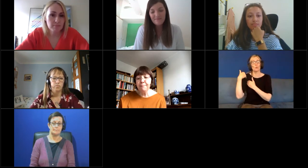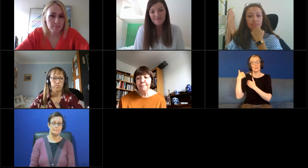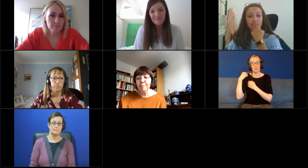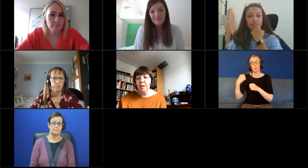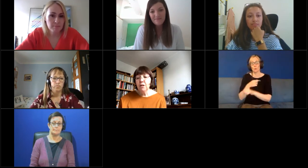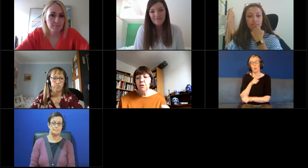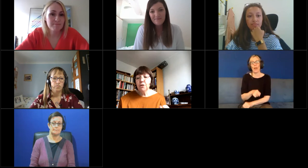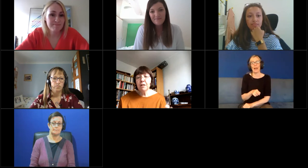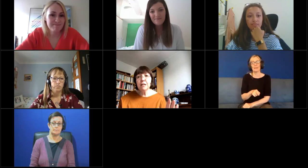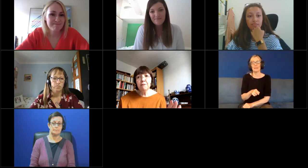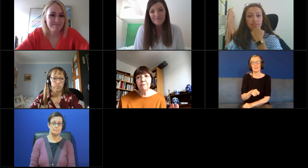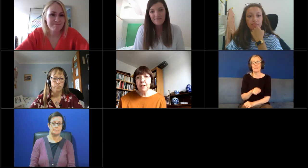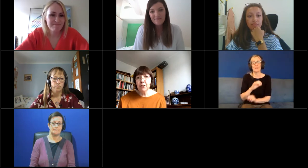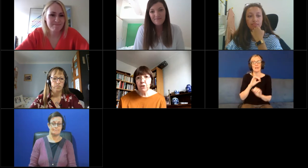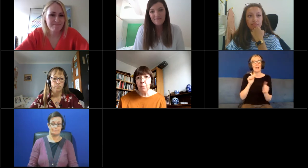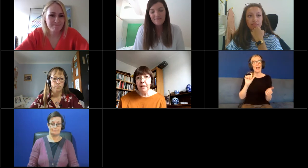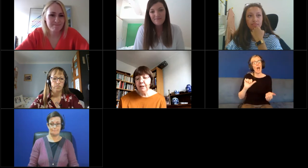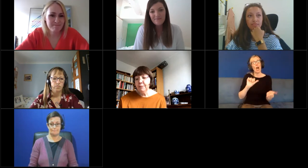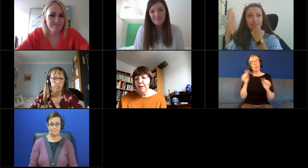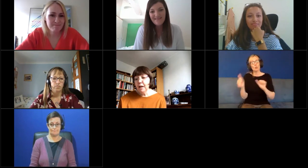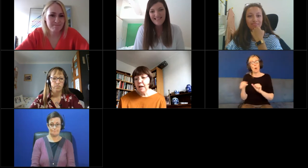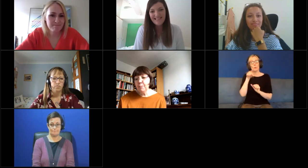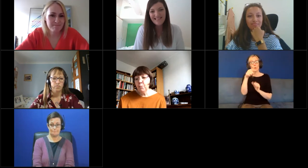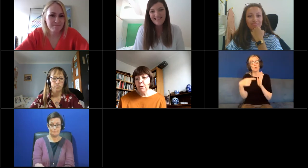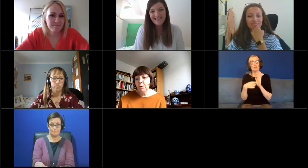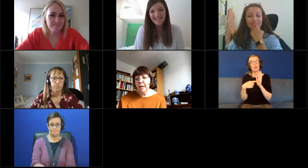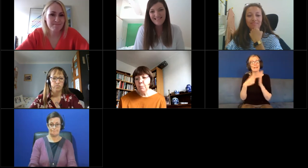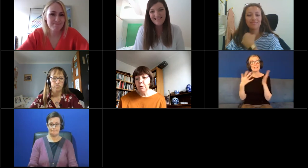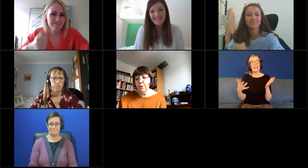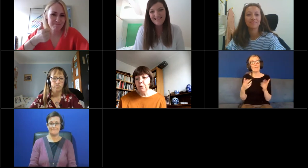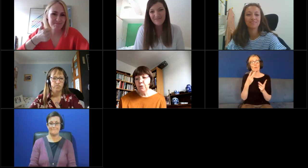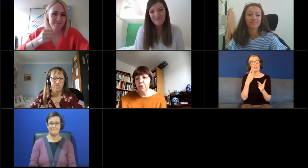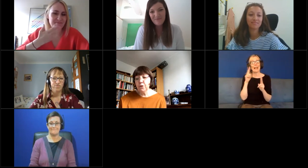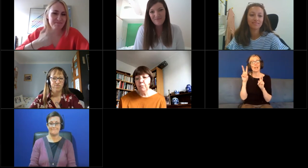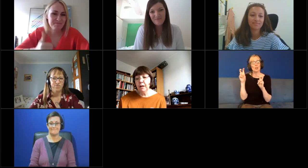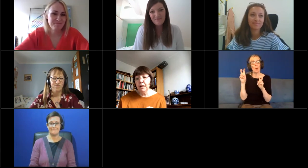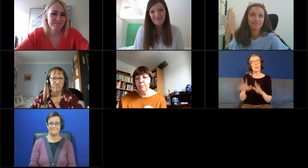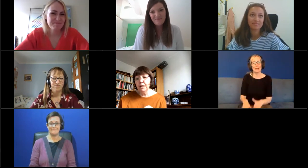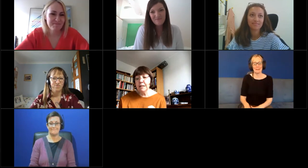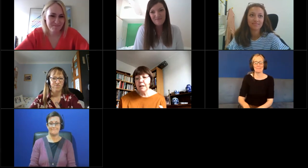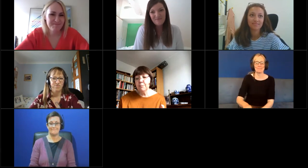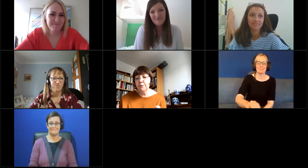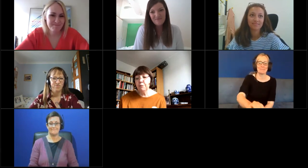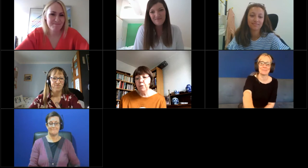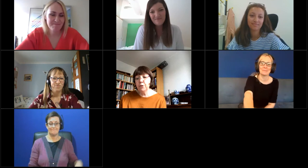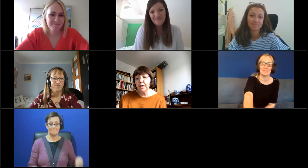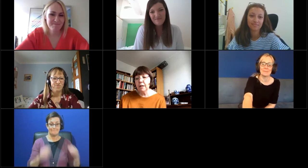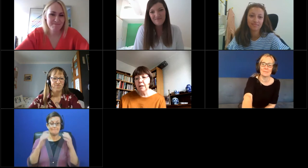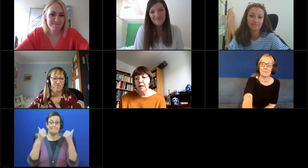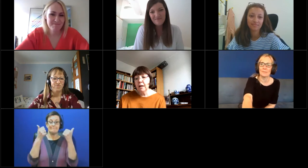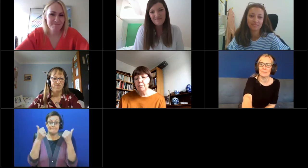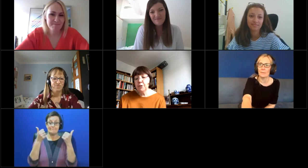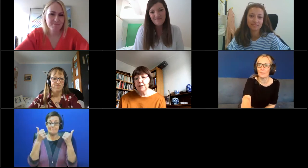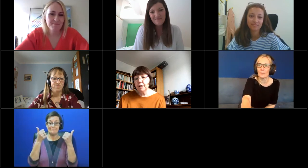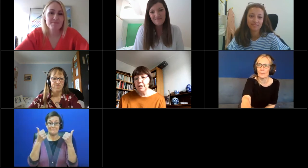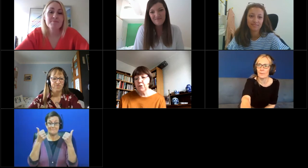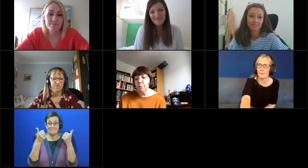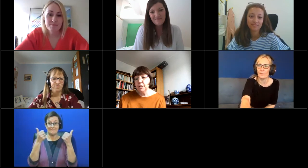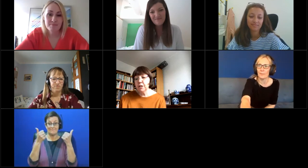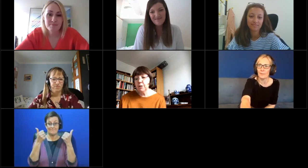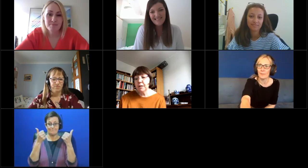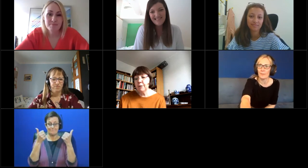that. So that's the first topic. We will now move on to adaptive music, a